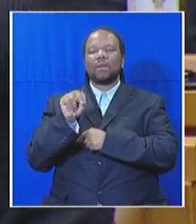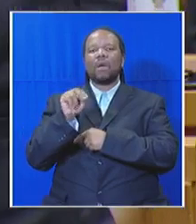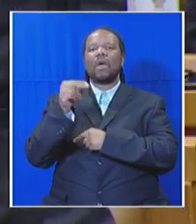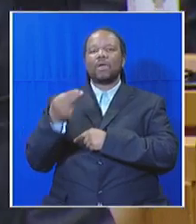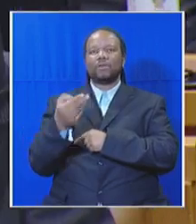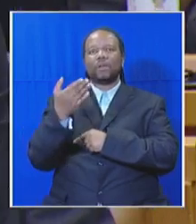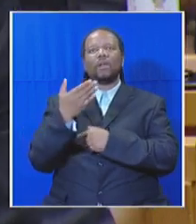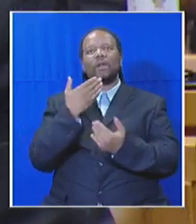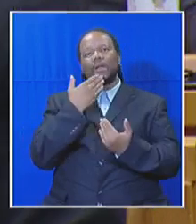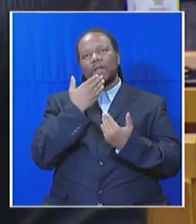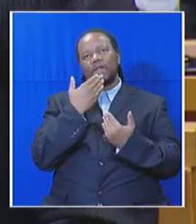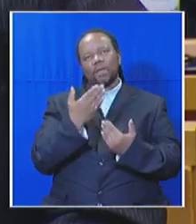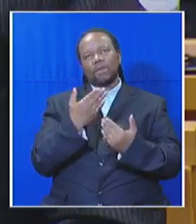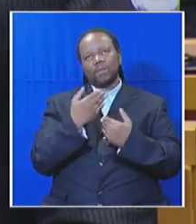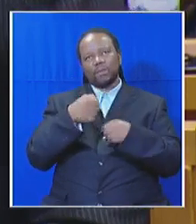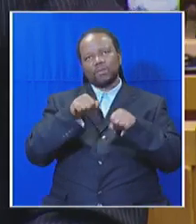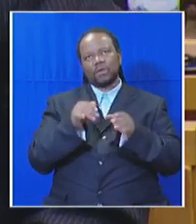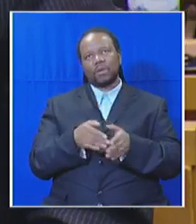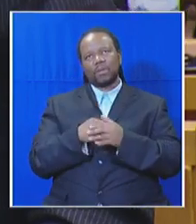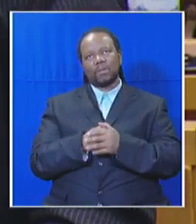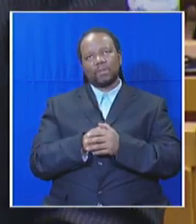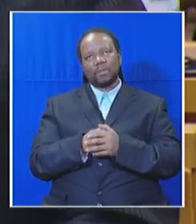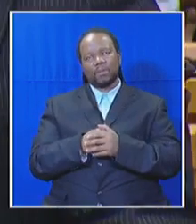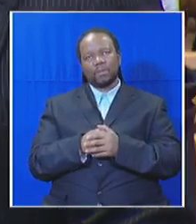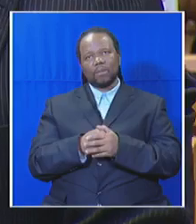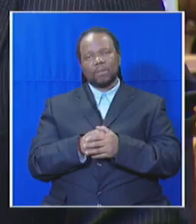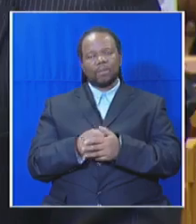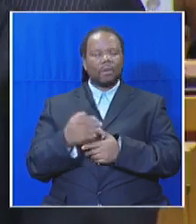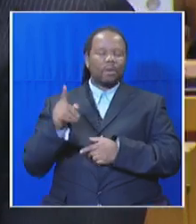Thank you very much, Madam Speaker. Honorable Speaker.